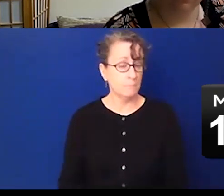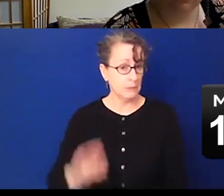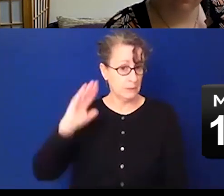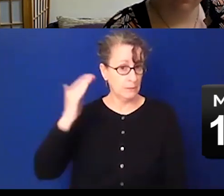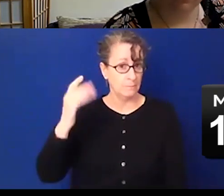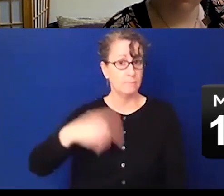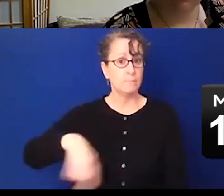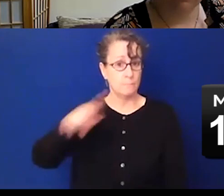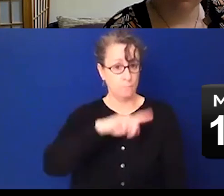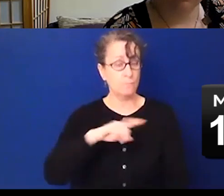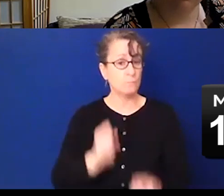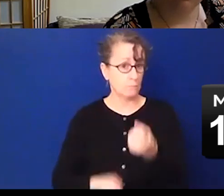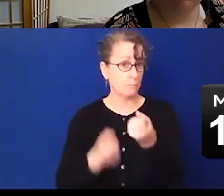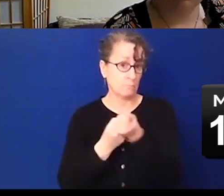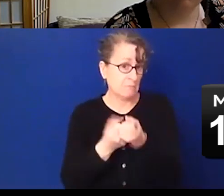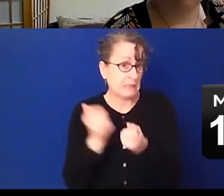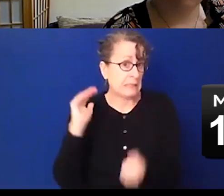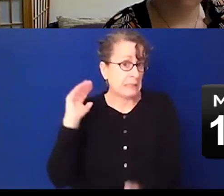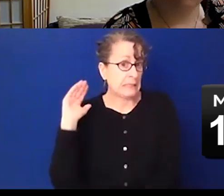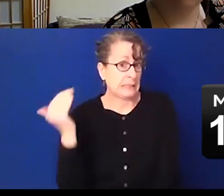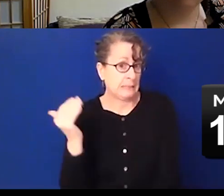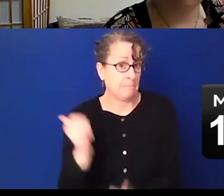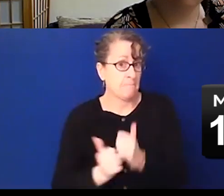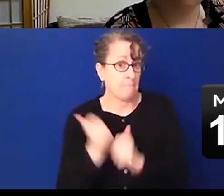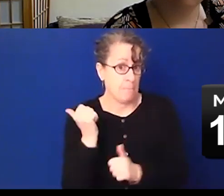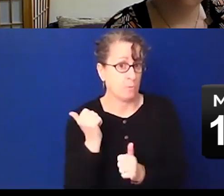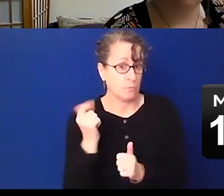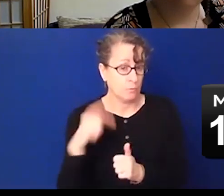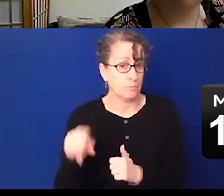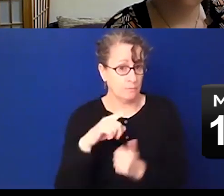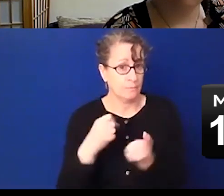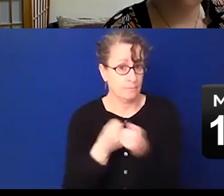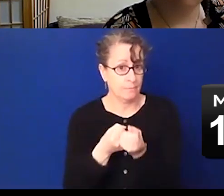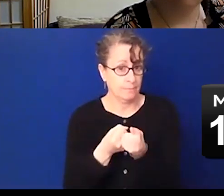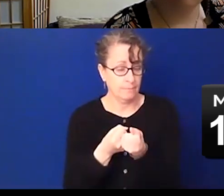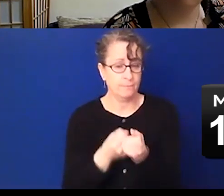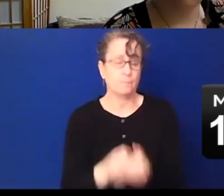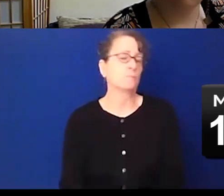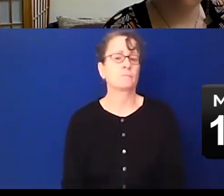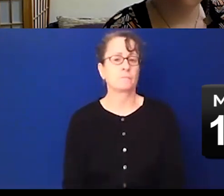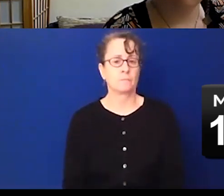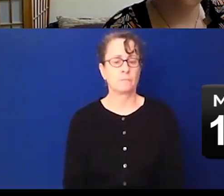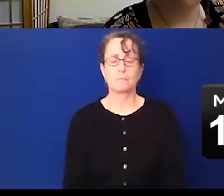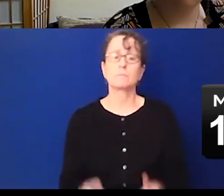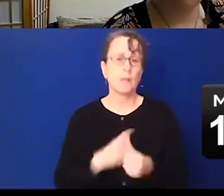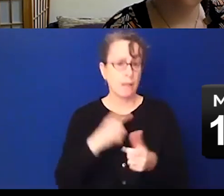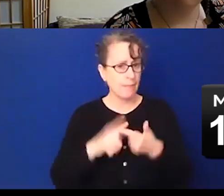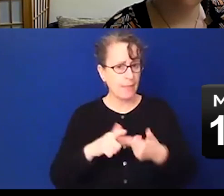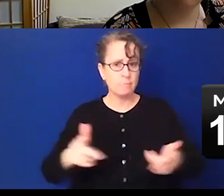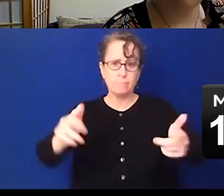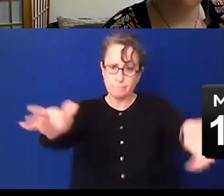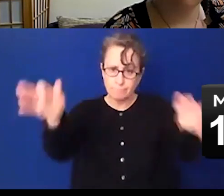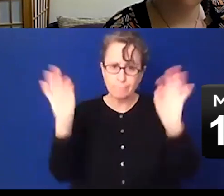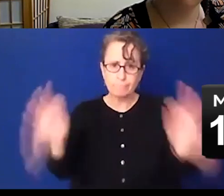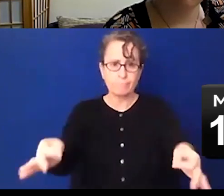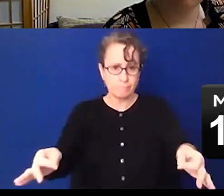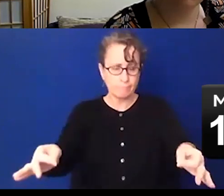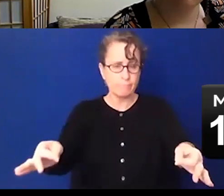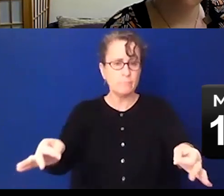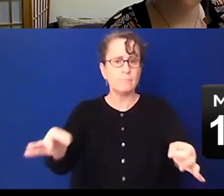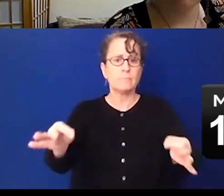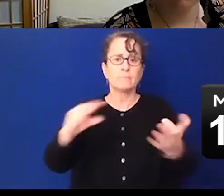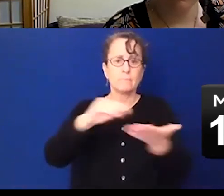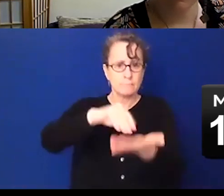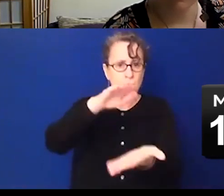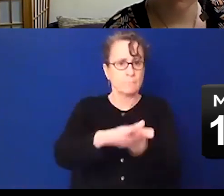of you support that. Then I think it's important that you declare it so that it can be very clear that